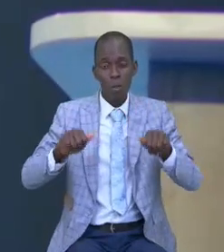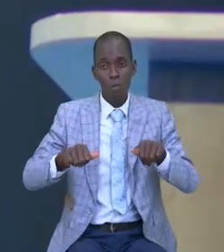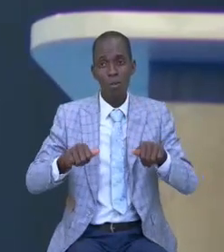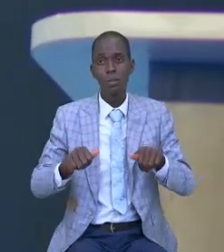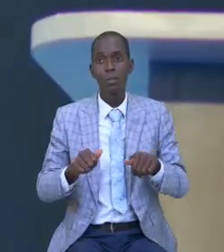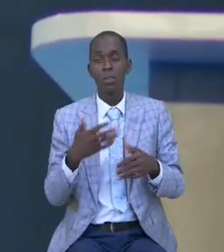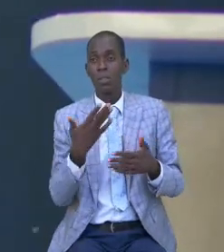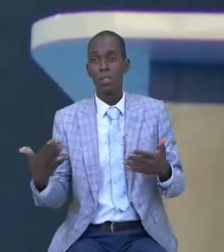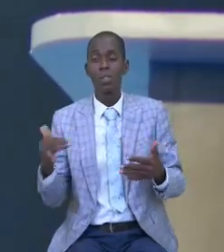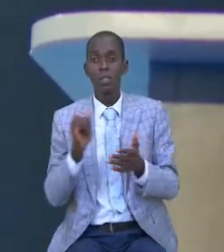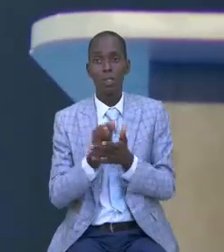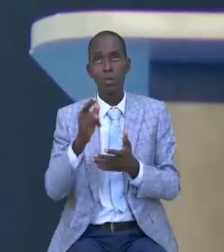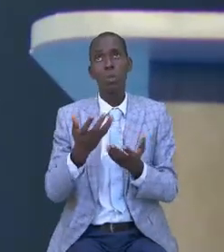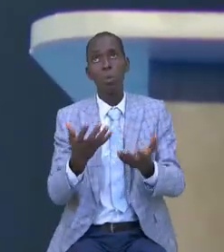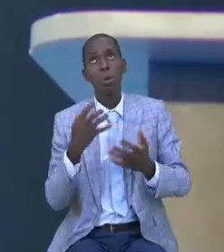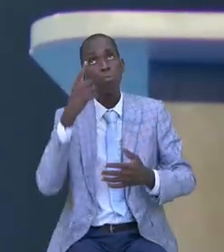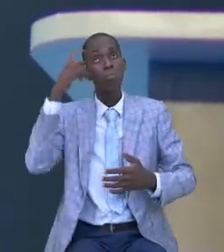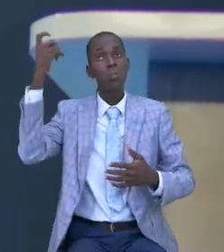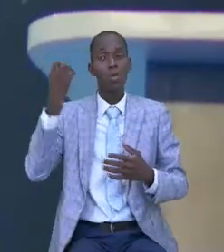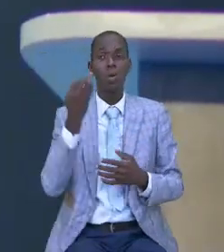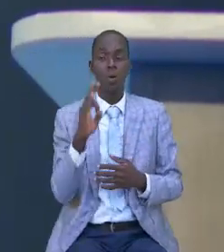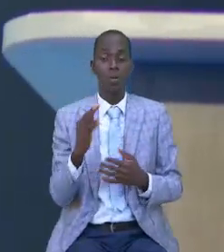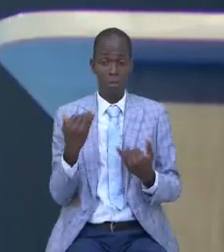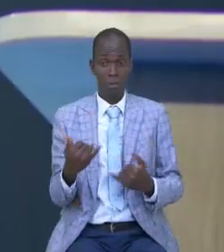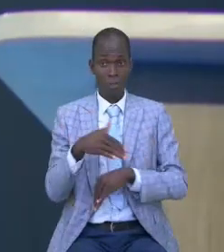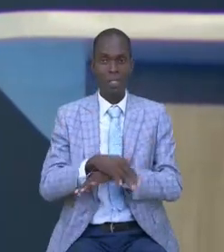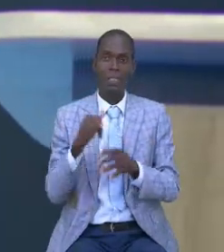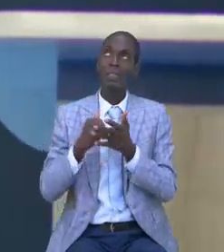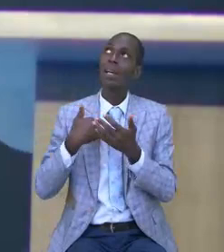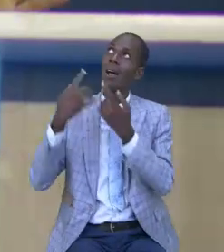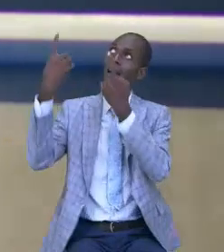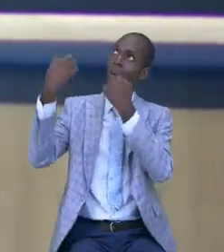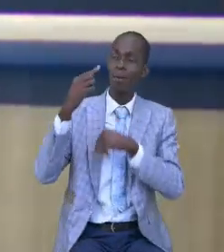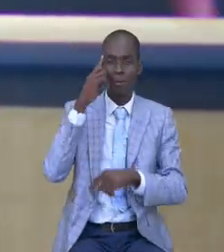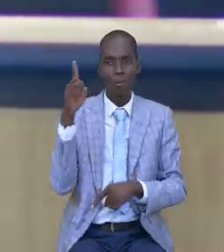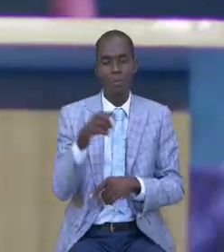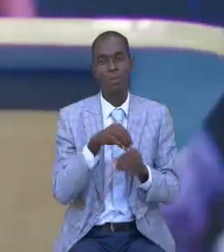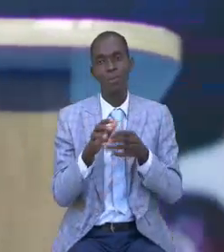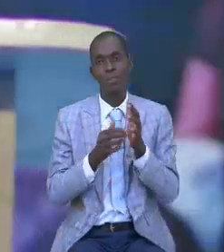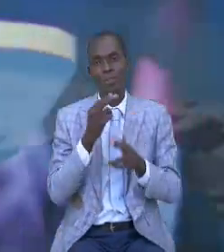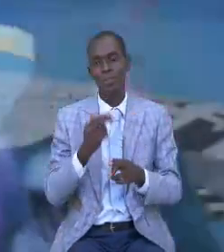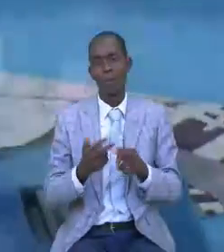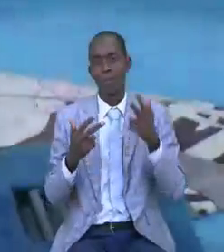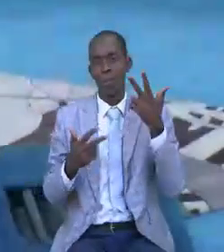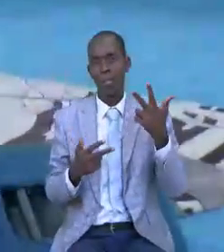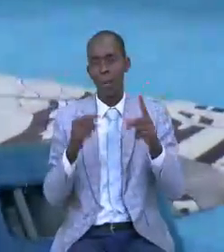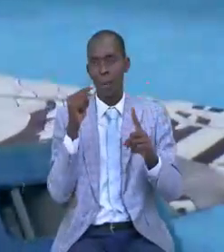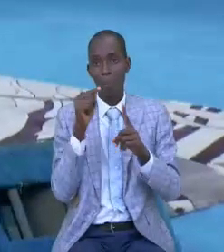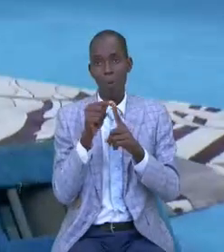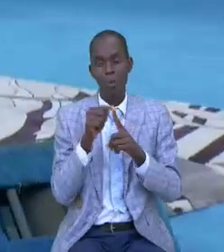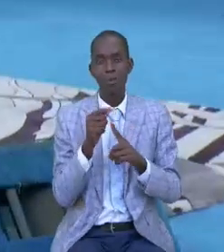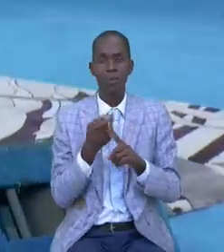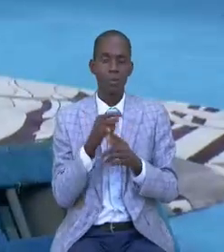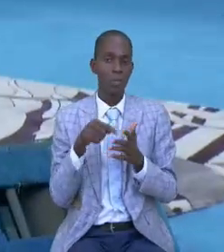you're desiring and dreaming of. Tonight, it has come. There are three things we're looking at. Number